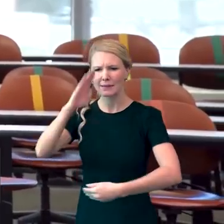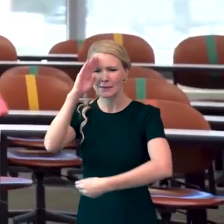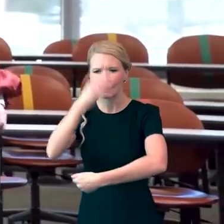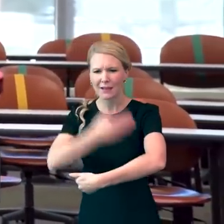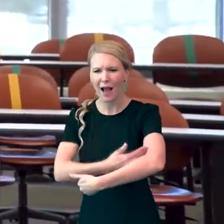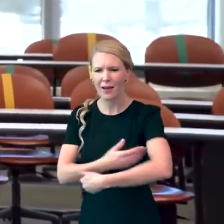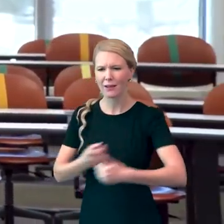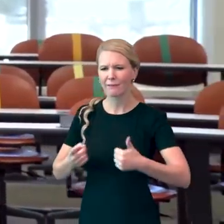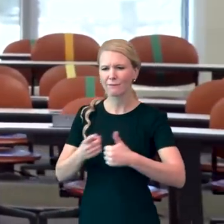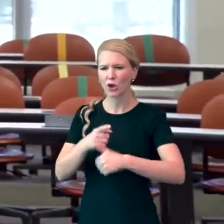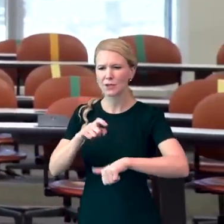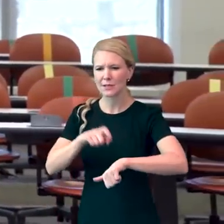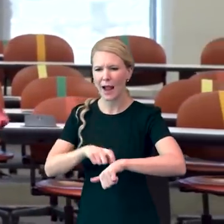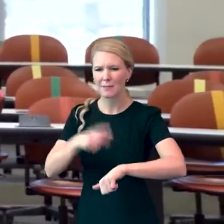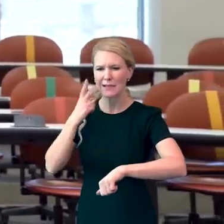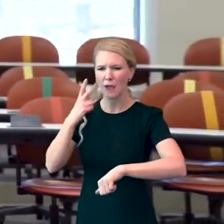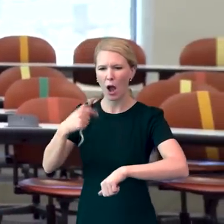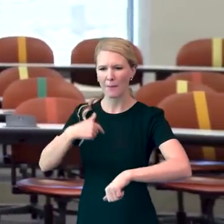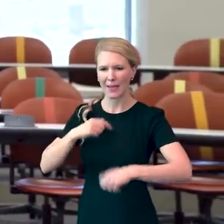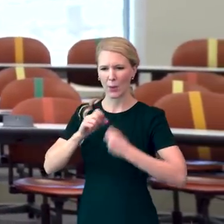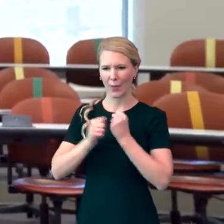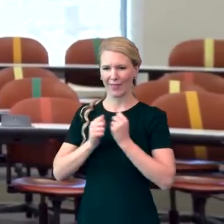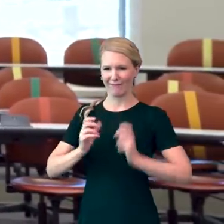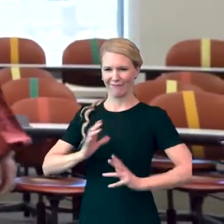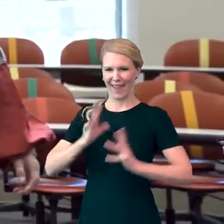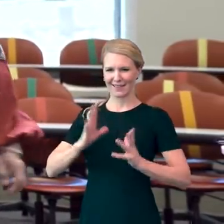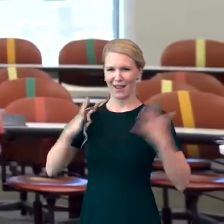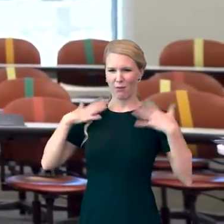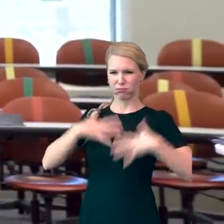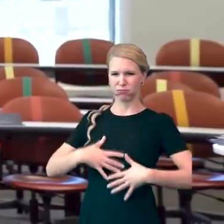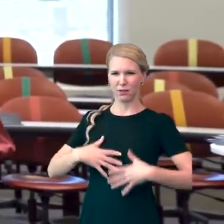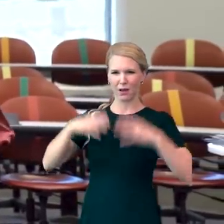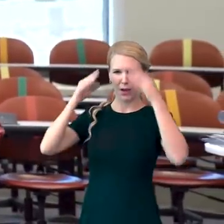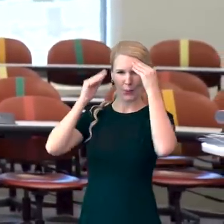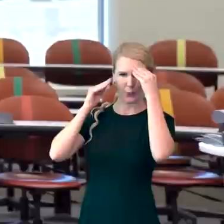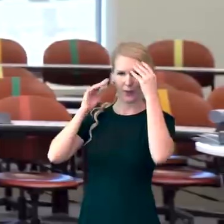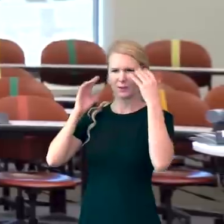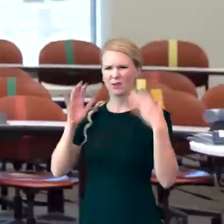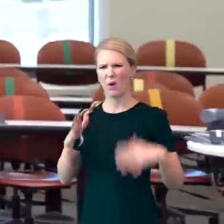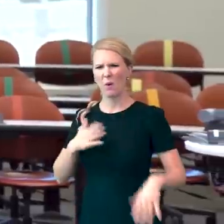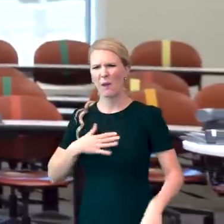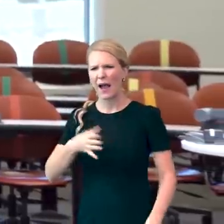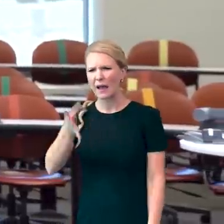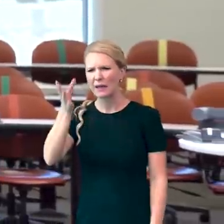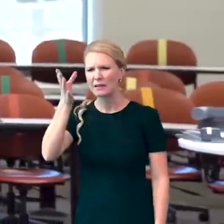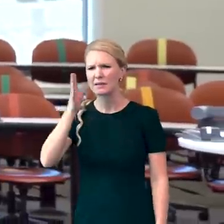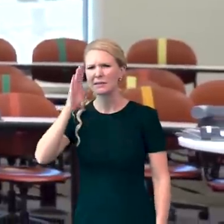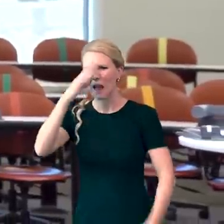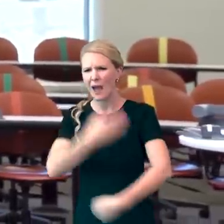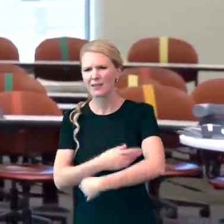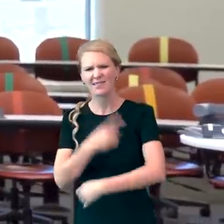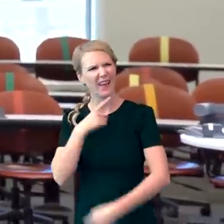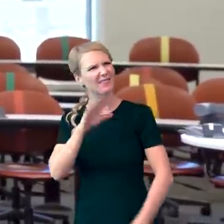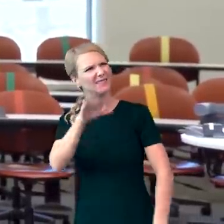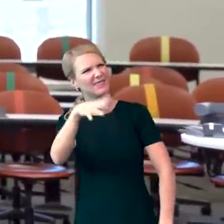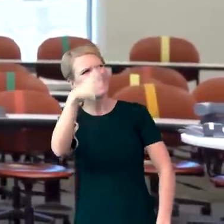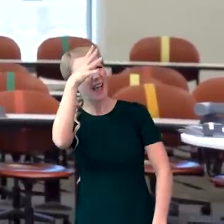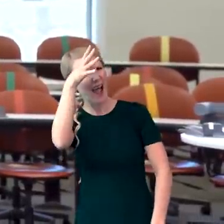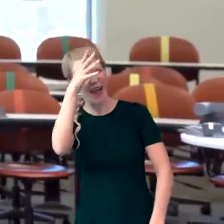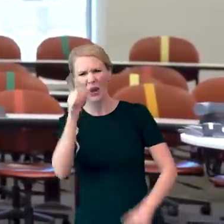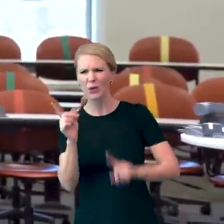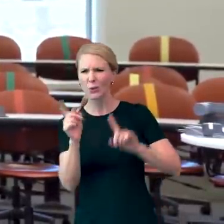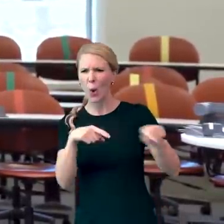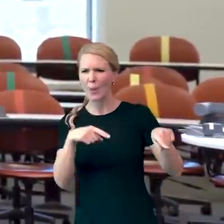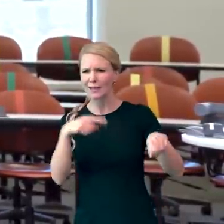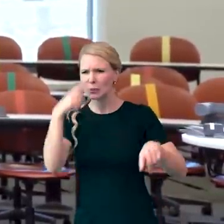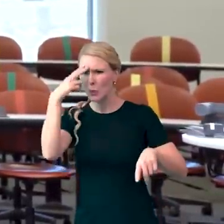he did a double take. I could tell he was thinking hard, and he asked me, "Dad, are you going to Hogwarts?" And I smiled,